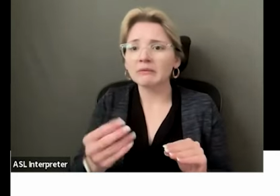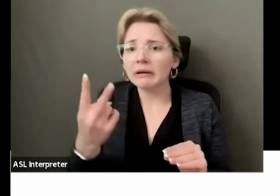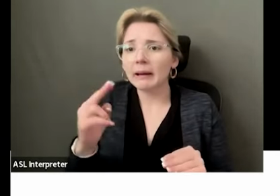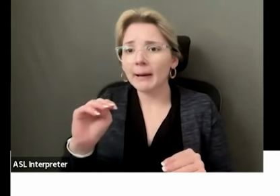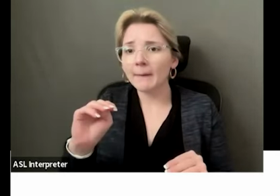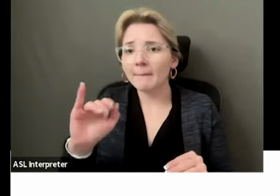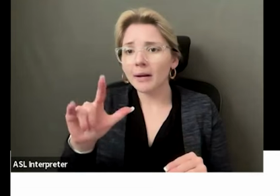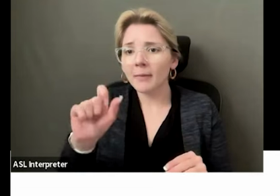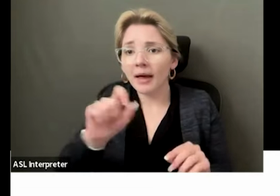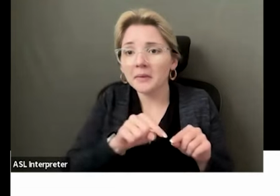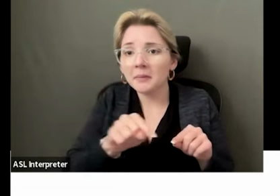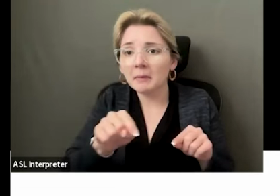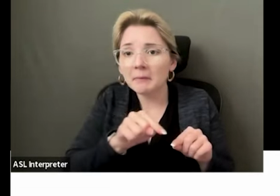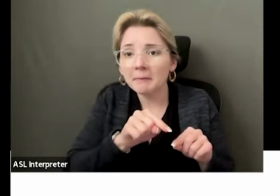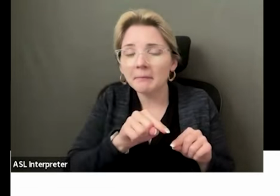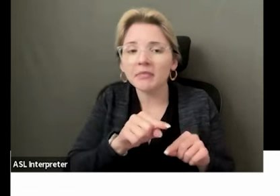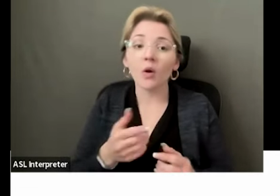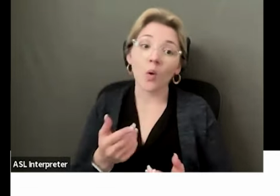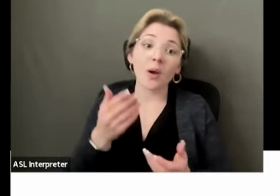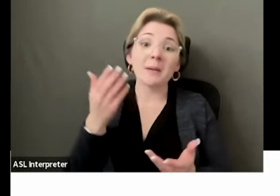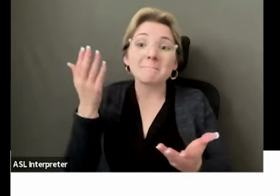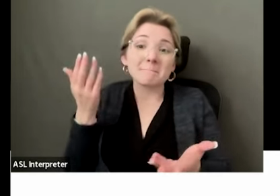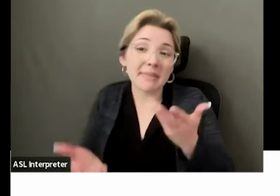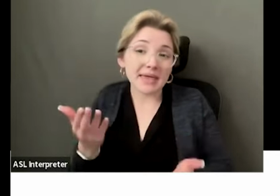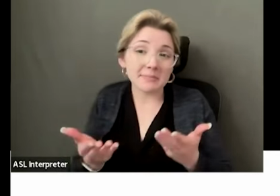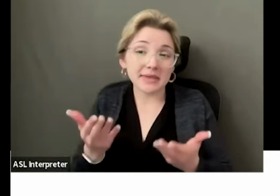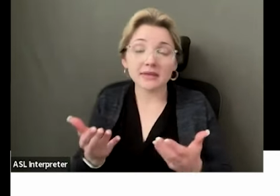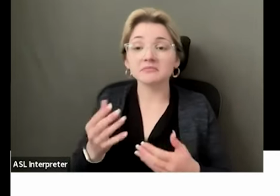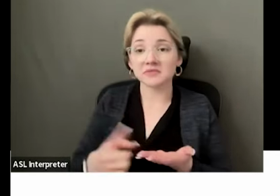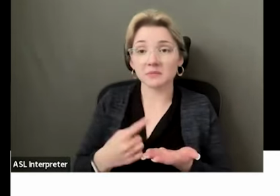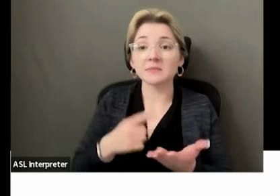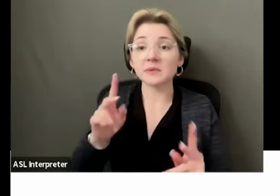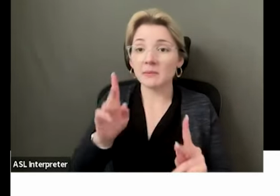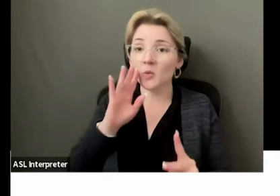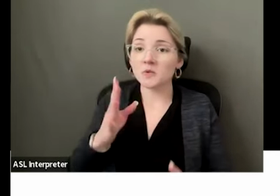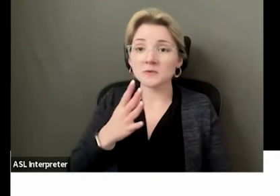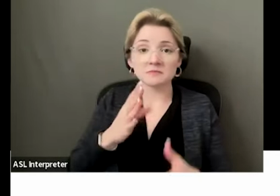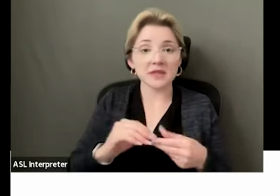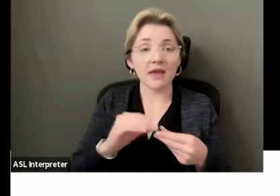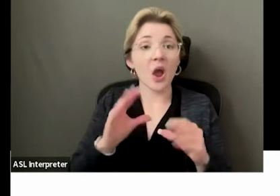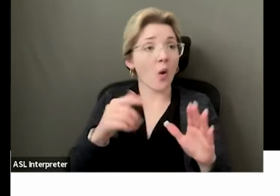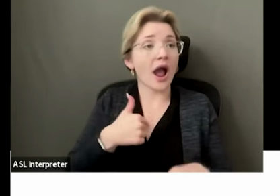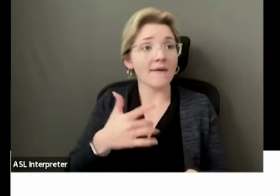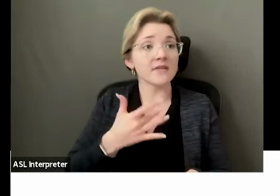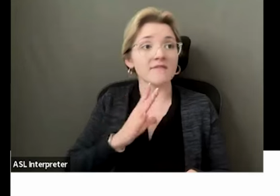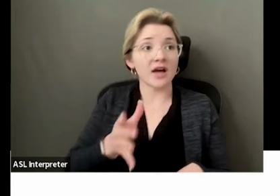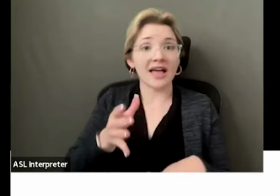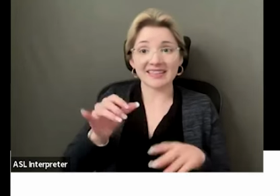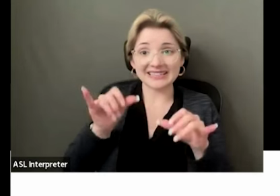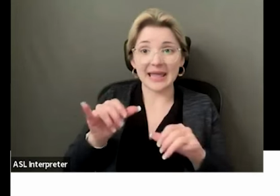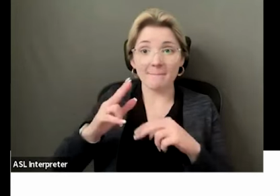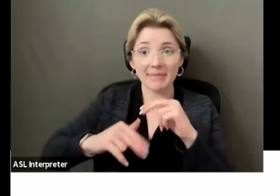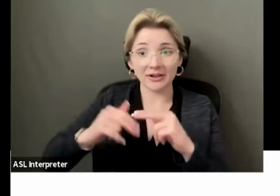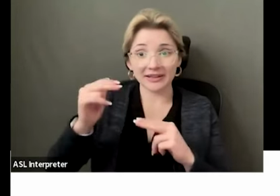it could be right that it's just the unit itself is causing further harm. And so maybe